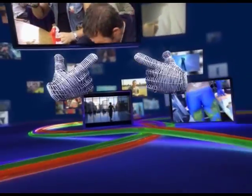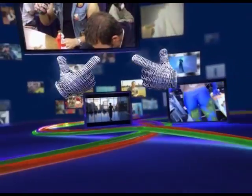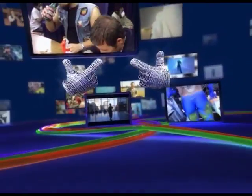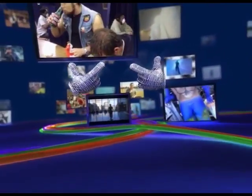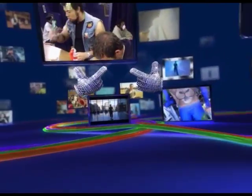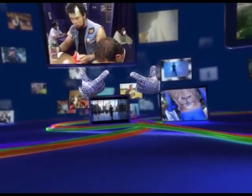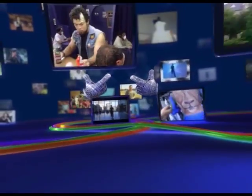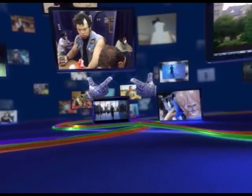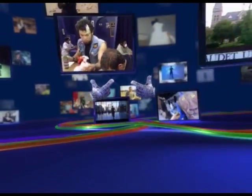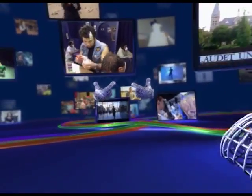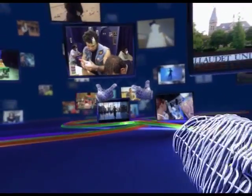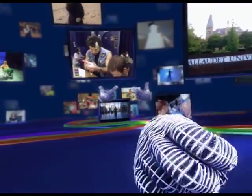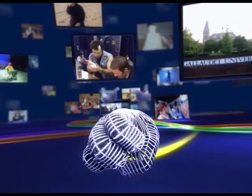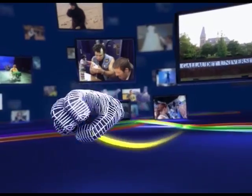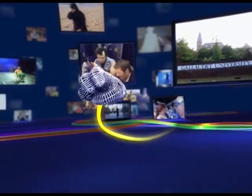Life.